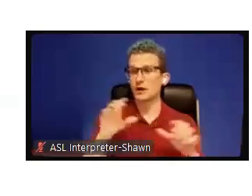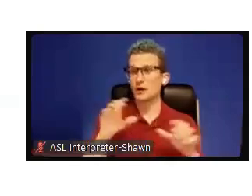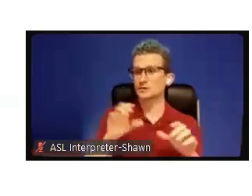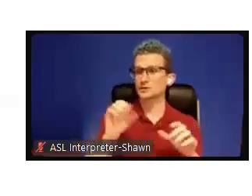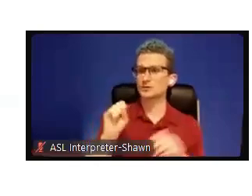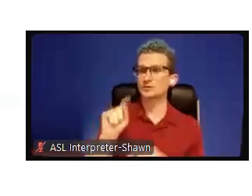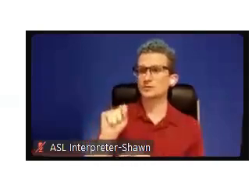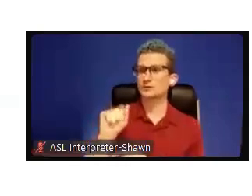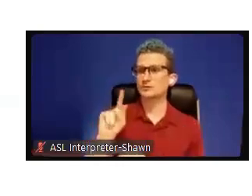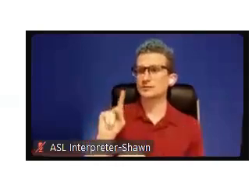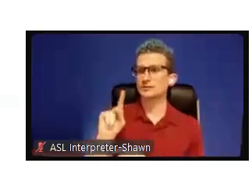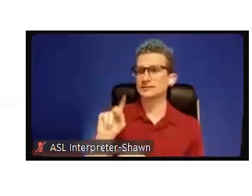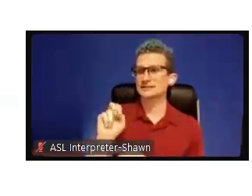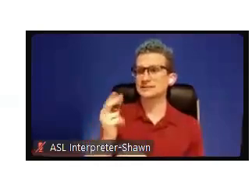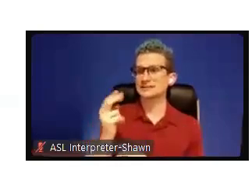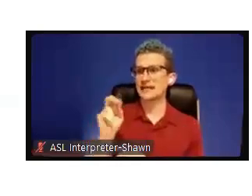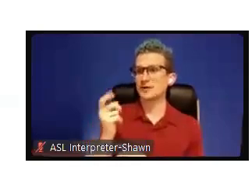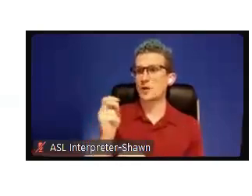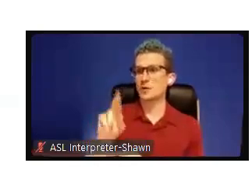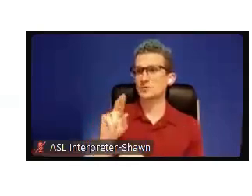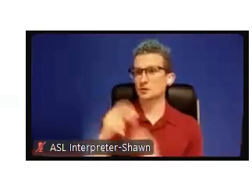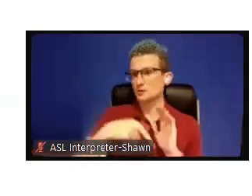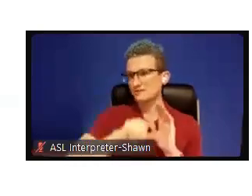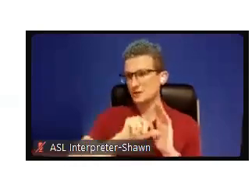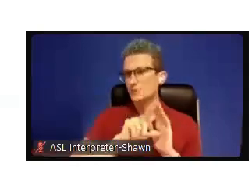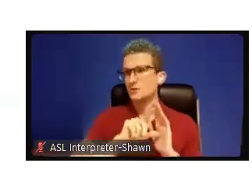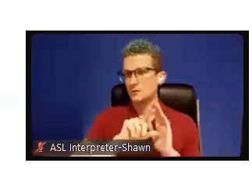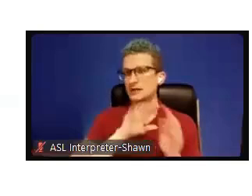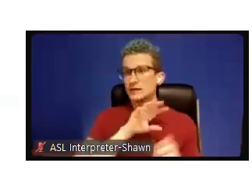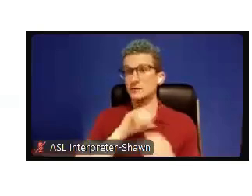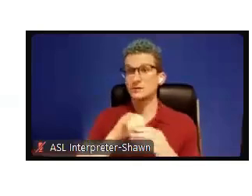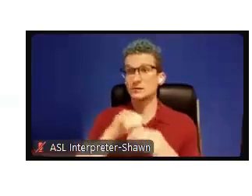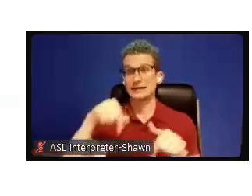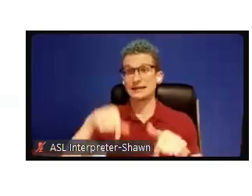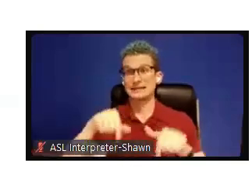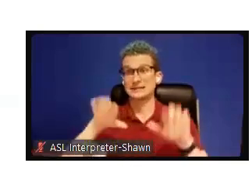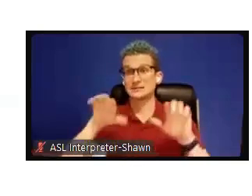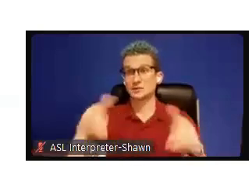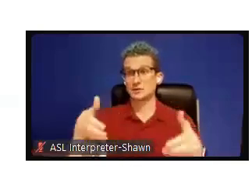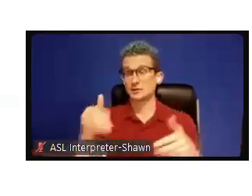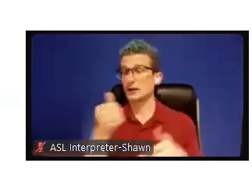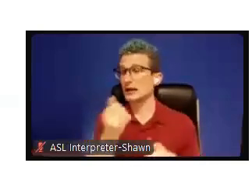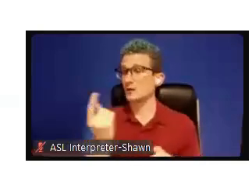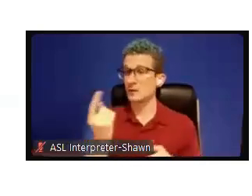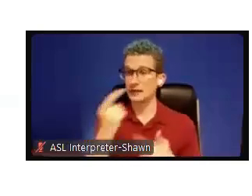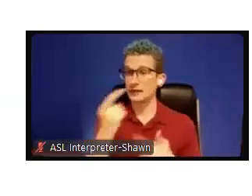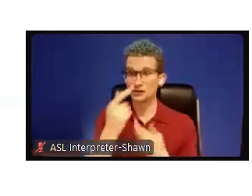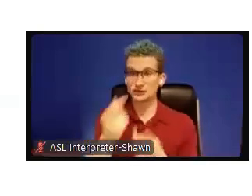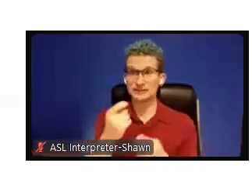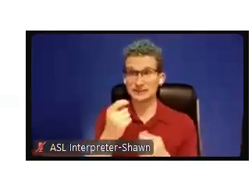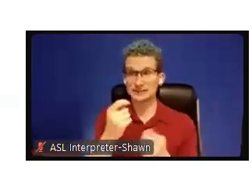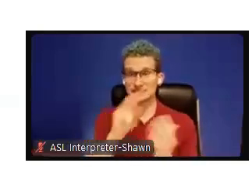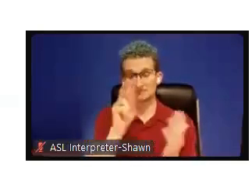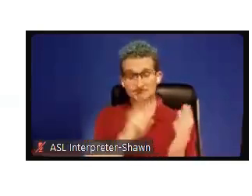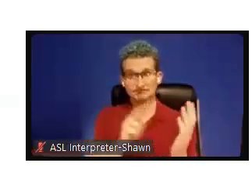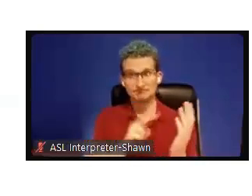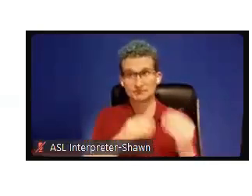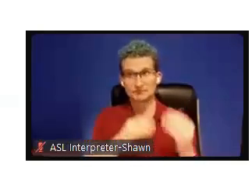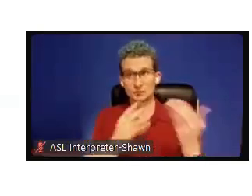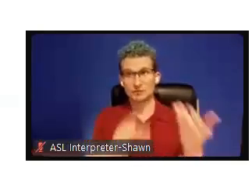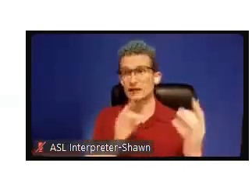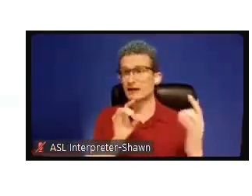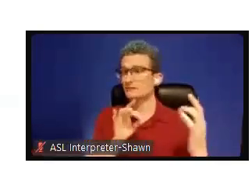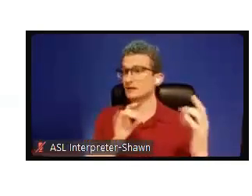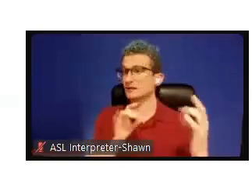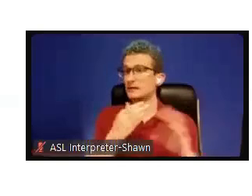review, which includes potentially this group if there are any folks who are interested in reviewing that before and providing feedback before we